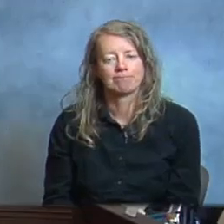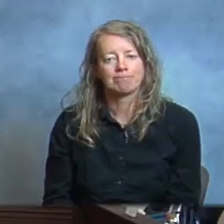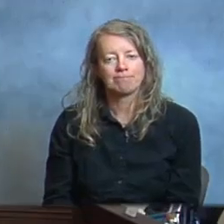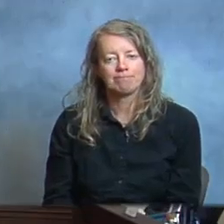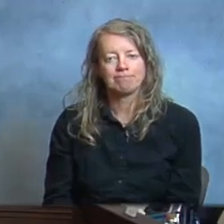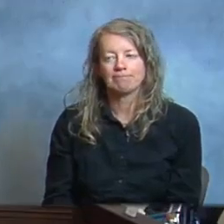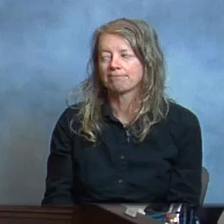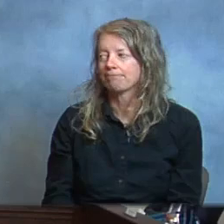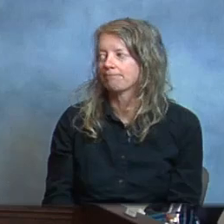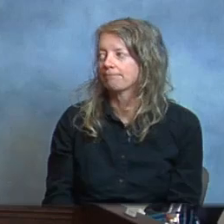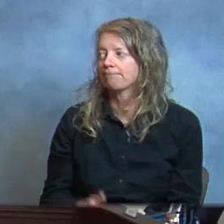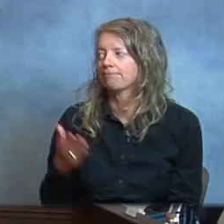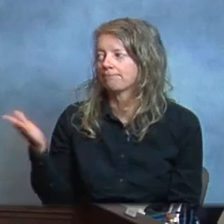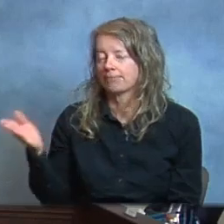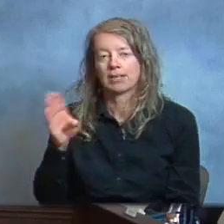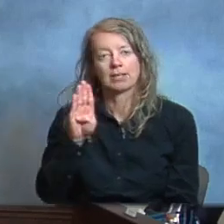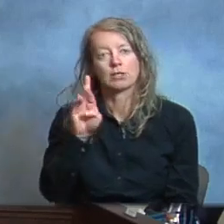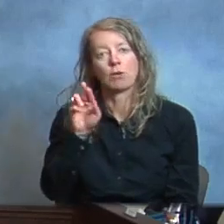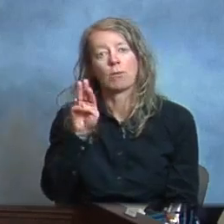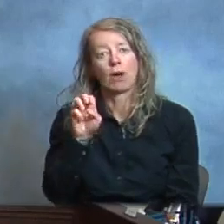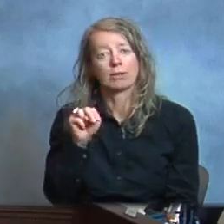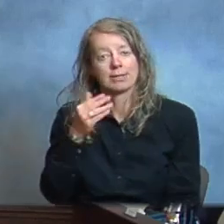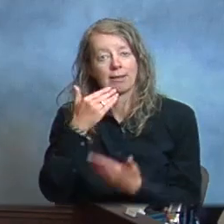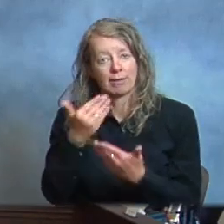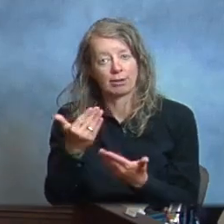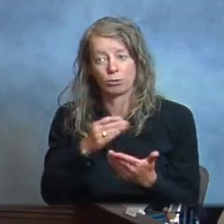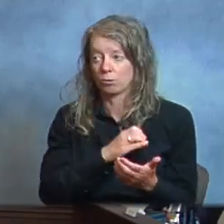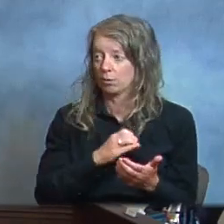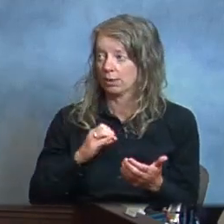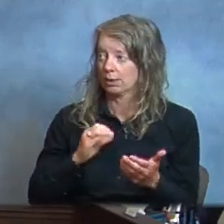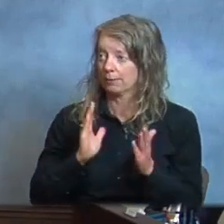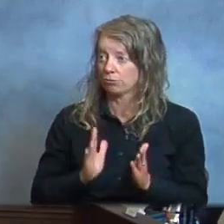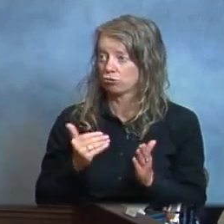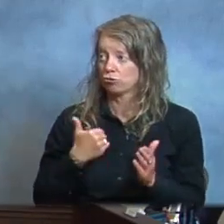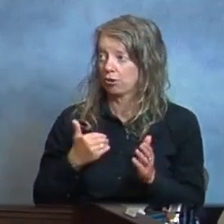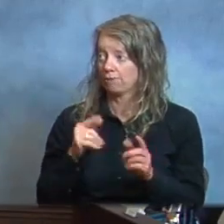Thank you. Commissioners, are there any questions?